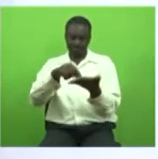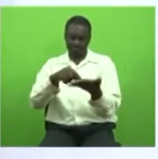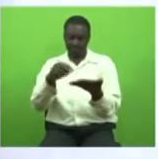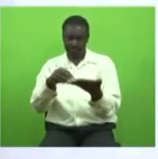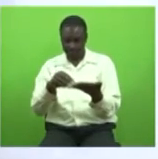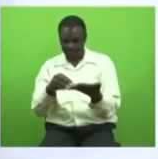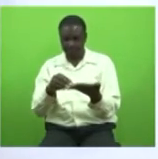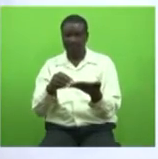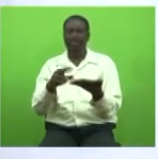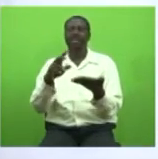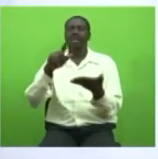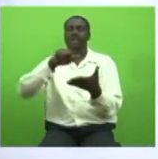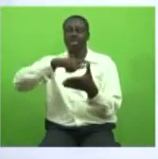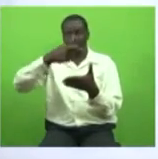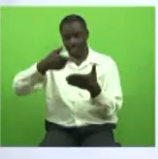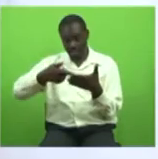2015, facility name,